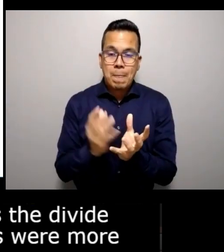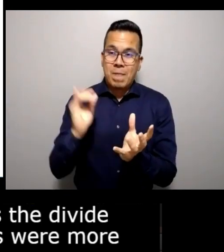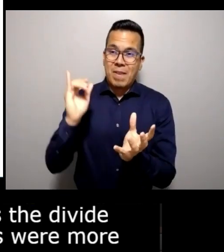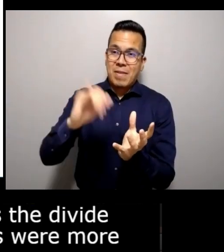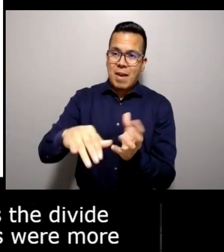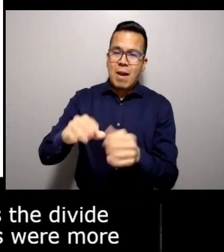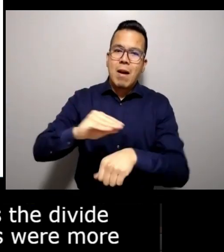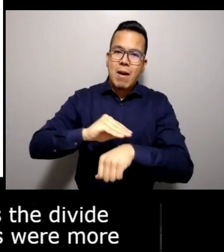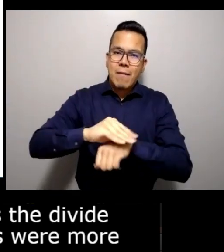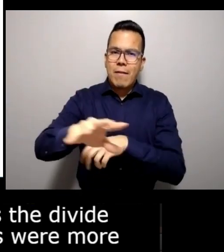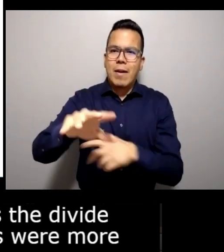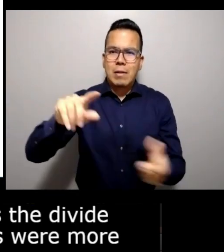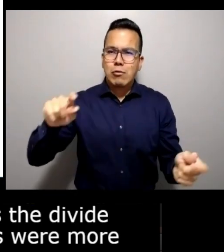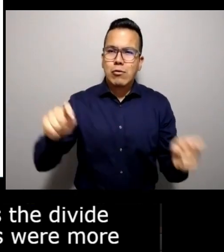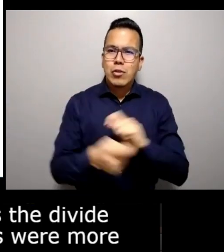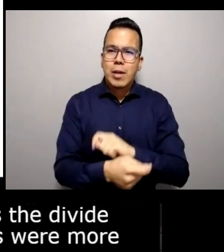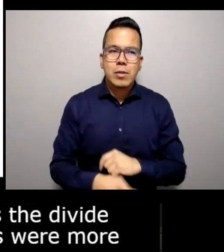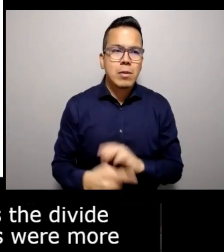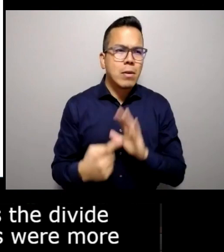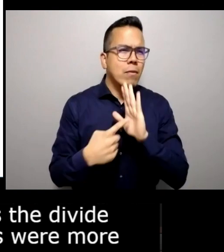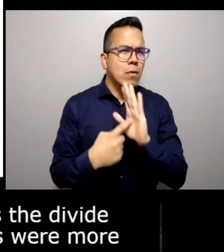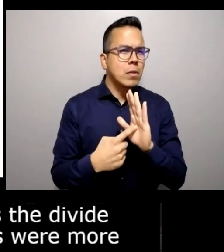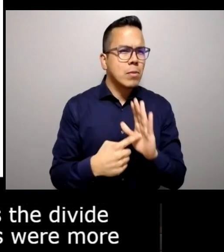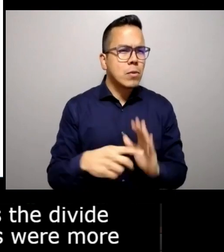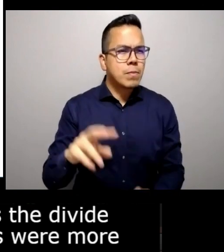But we have, for instance, VKontakte and